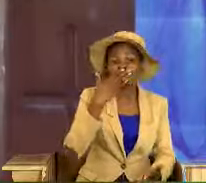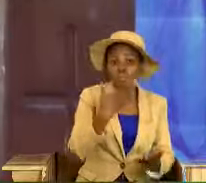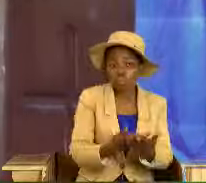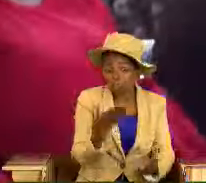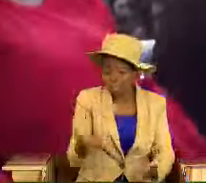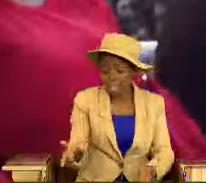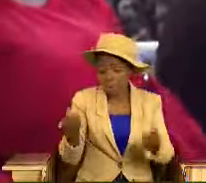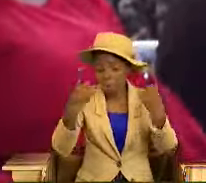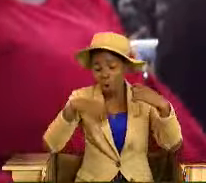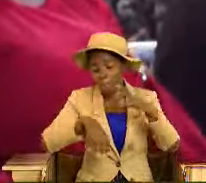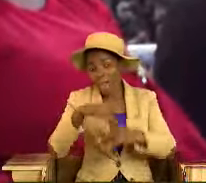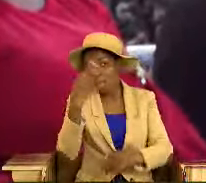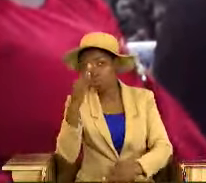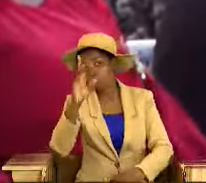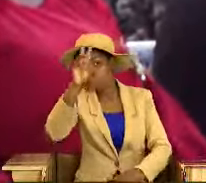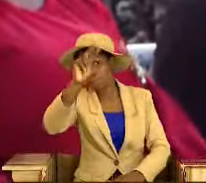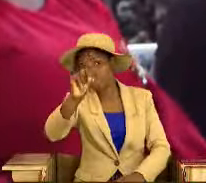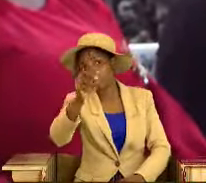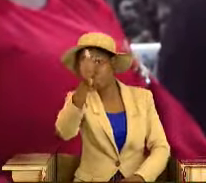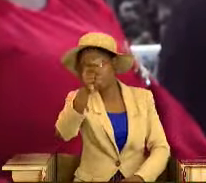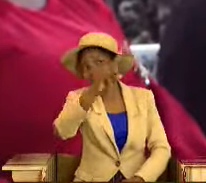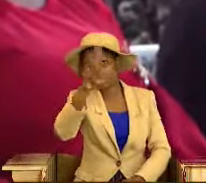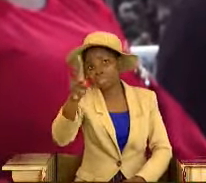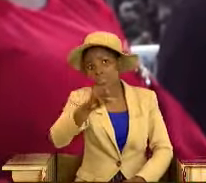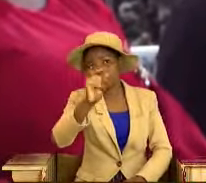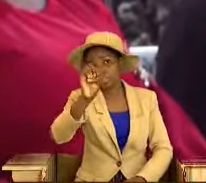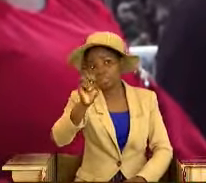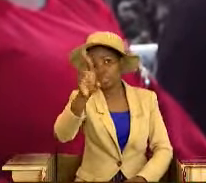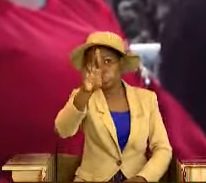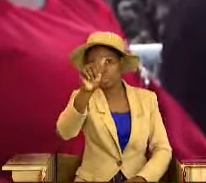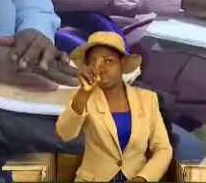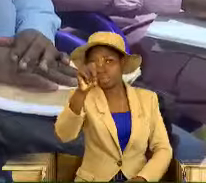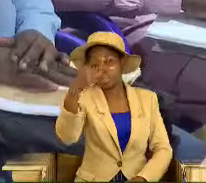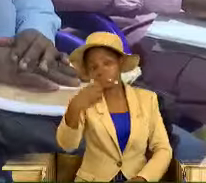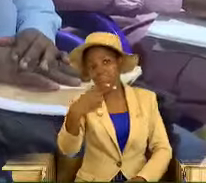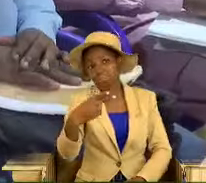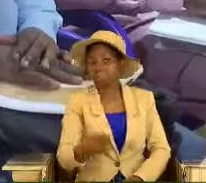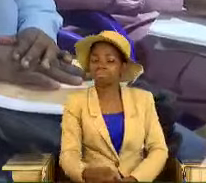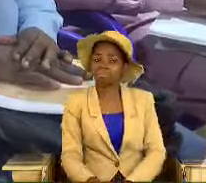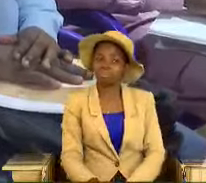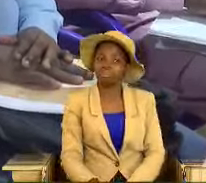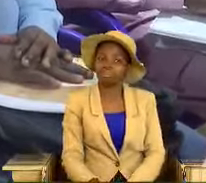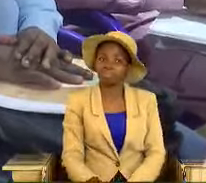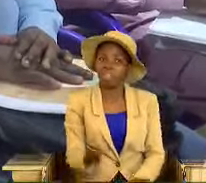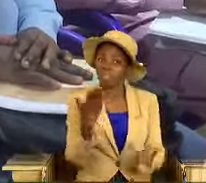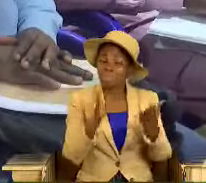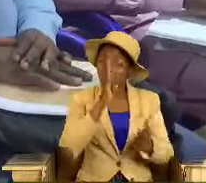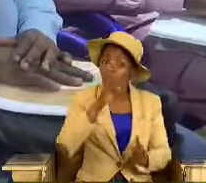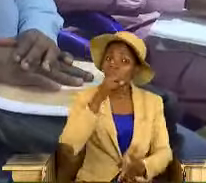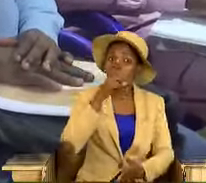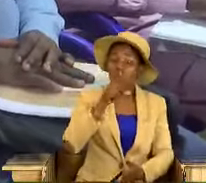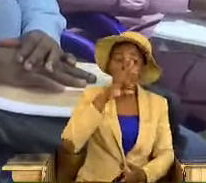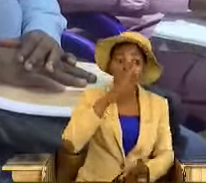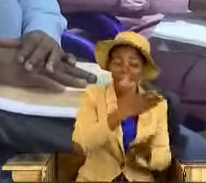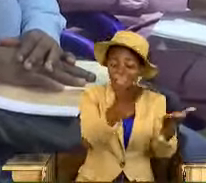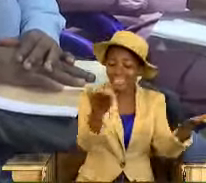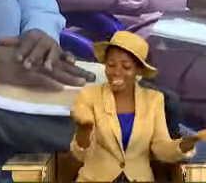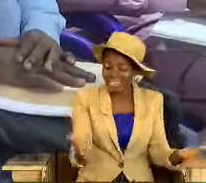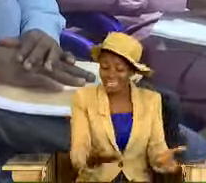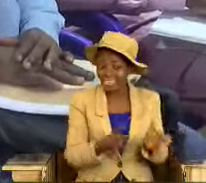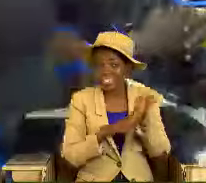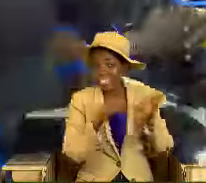of nazare perhaps you are here this morning you feel abused